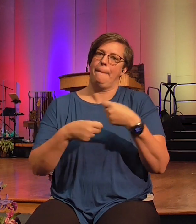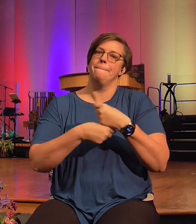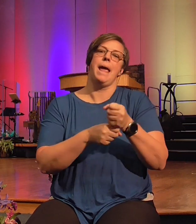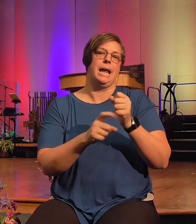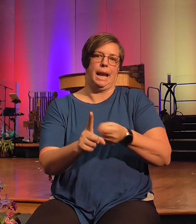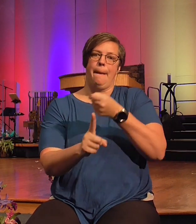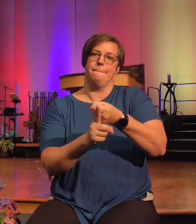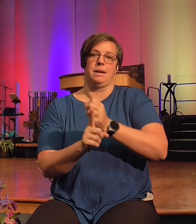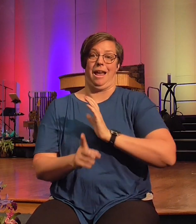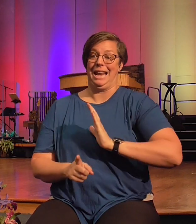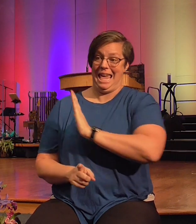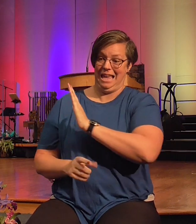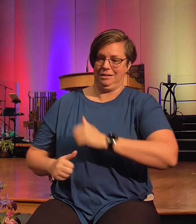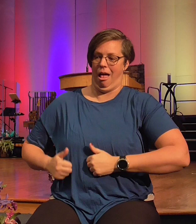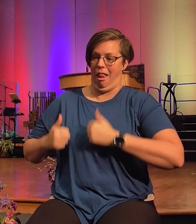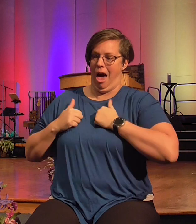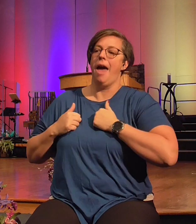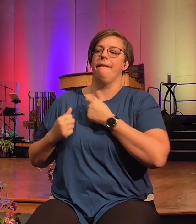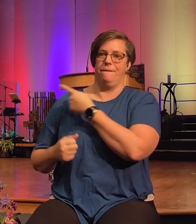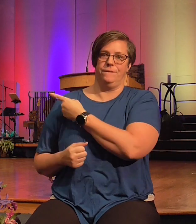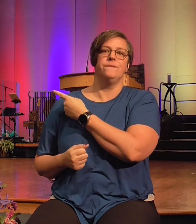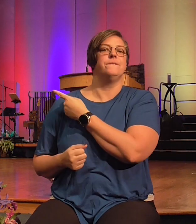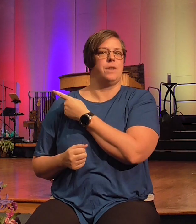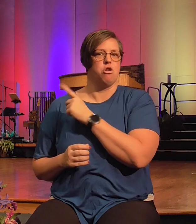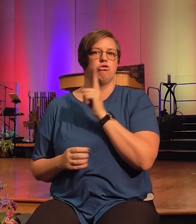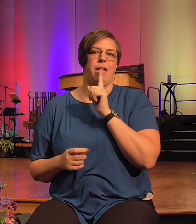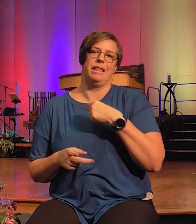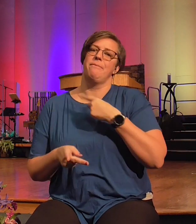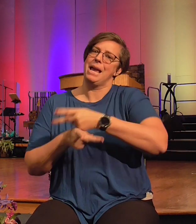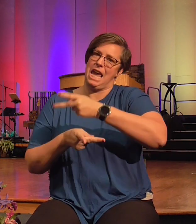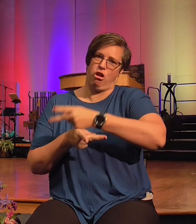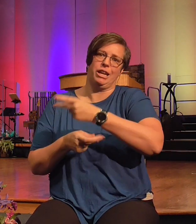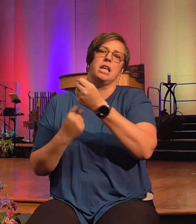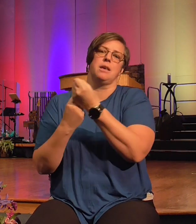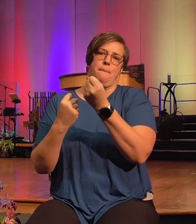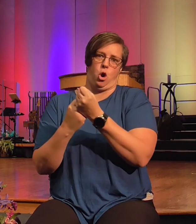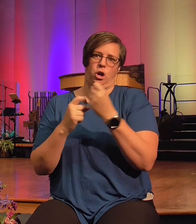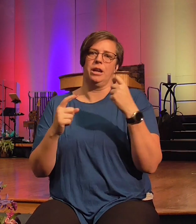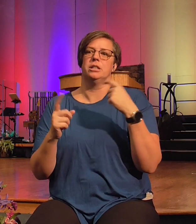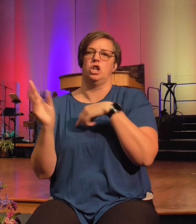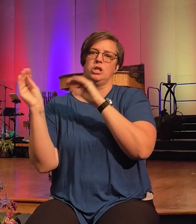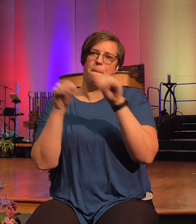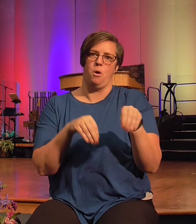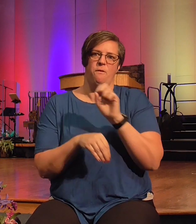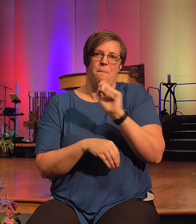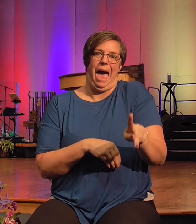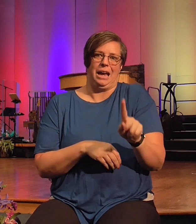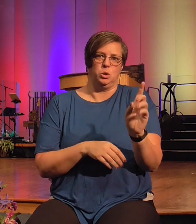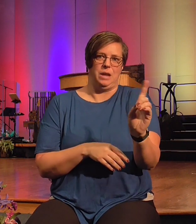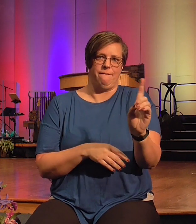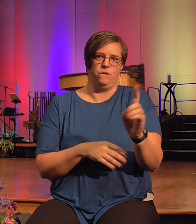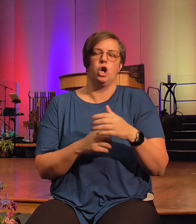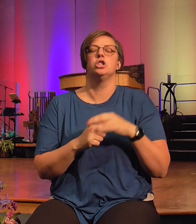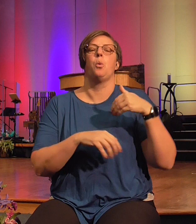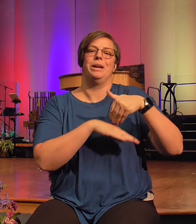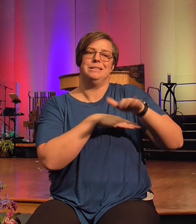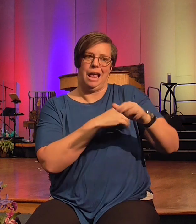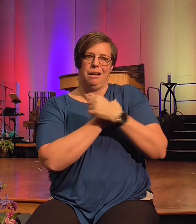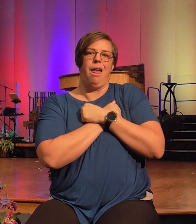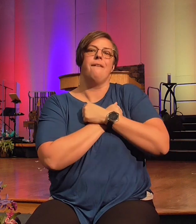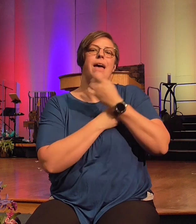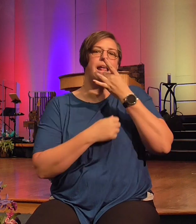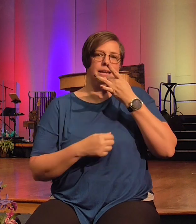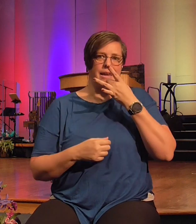on Kent's life, and Kent and Kathleen have been caring for her and supporting her since she moved back to Denver. So we send our love and light to her, and